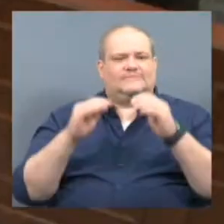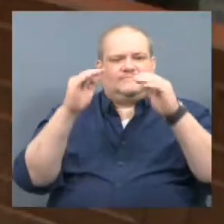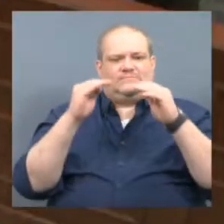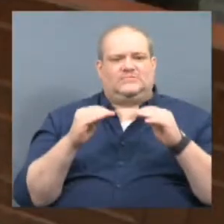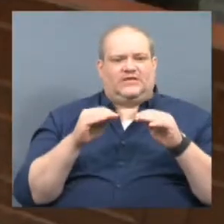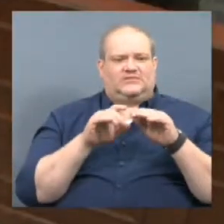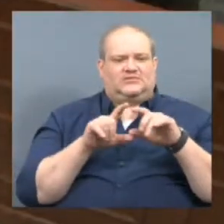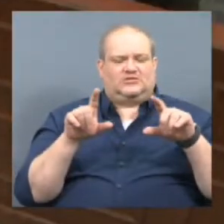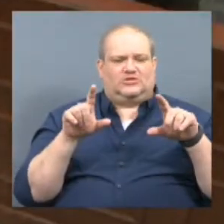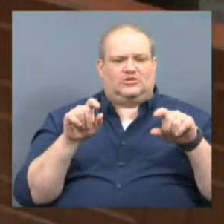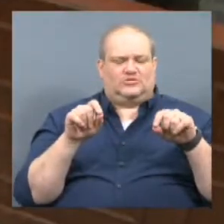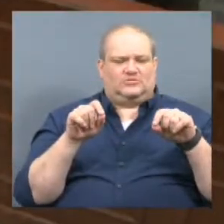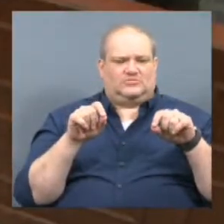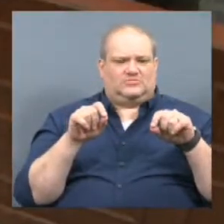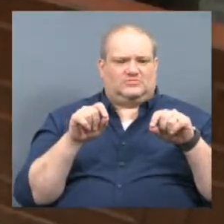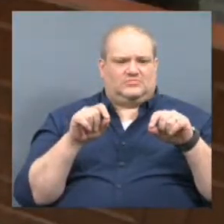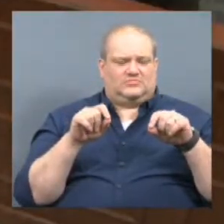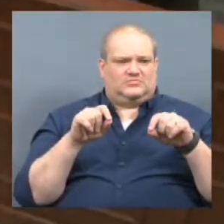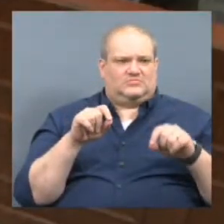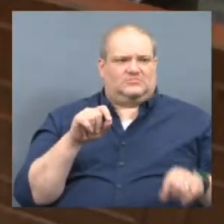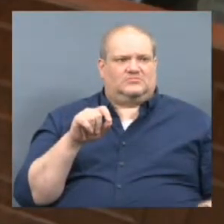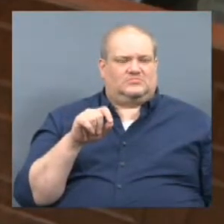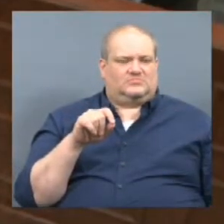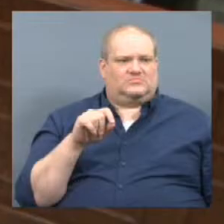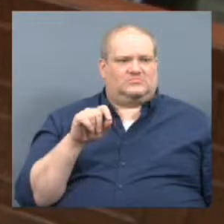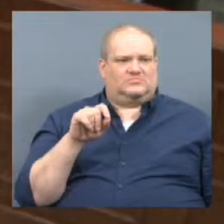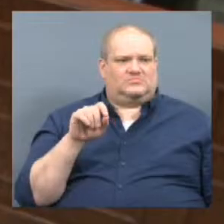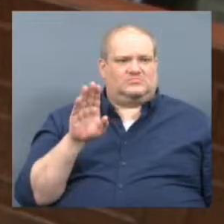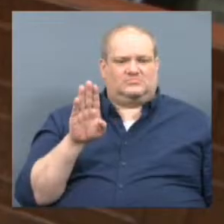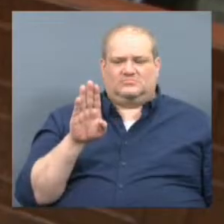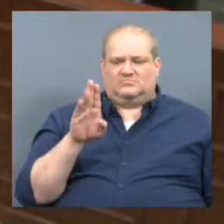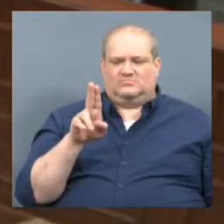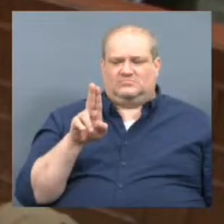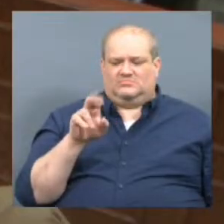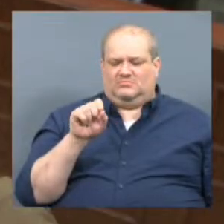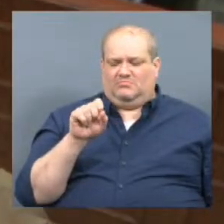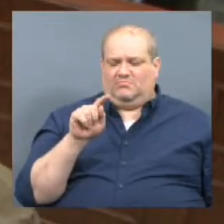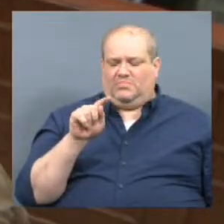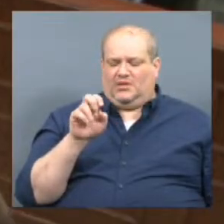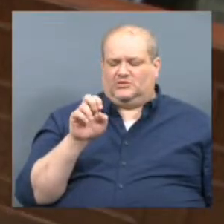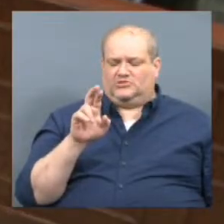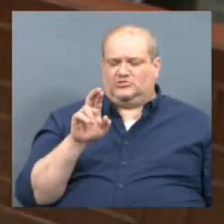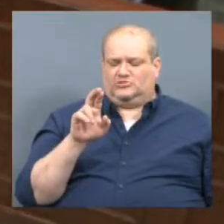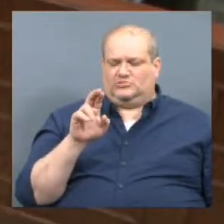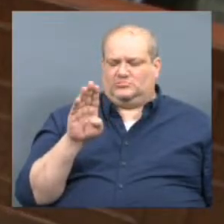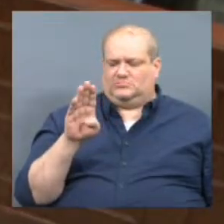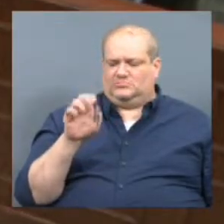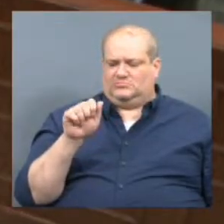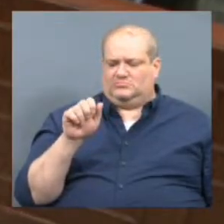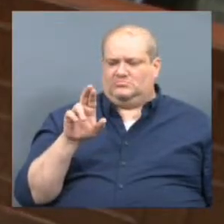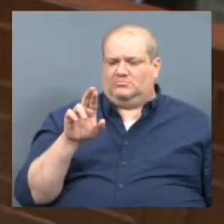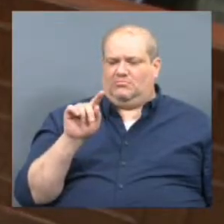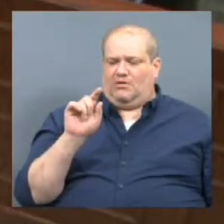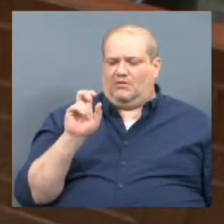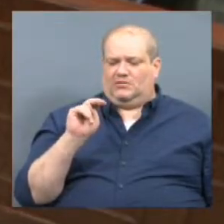is it Huster Barton? I'm saying that correctly? Yes.